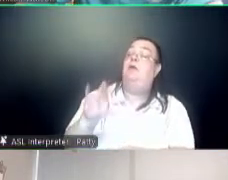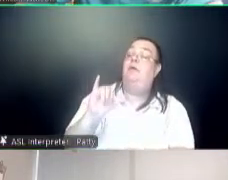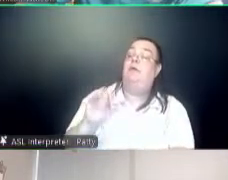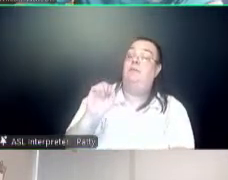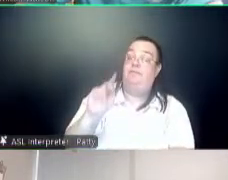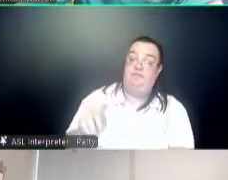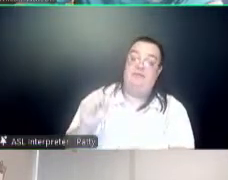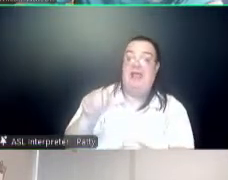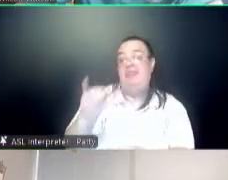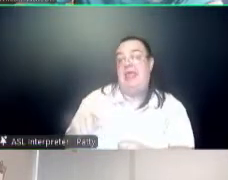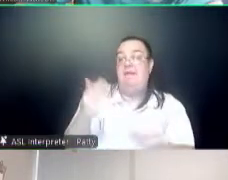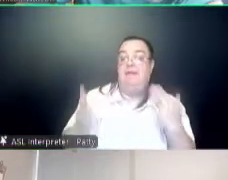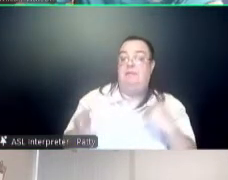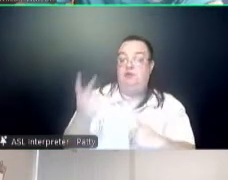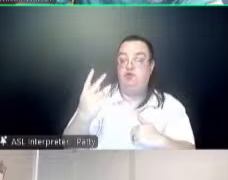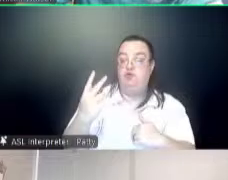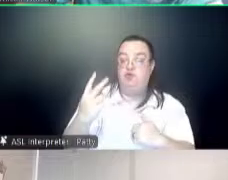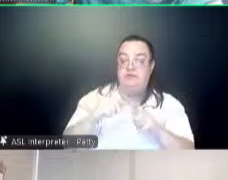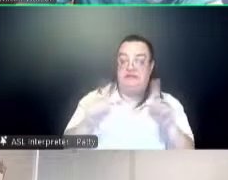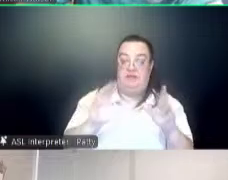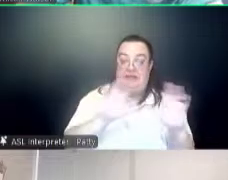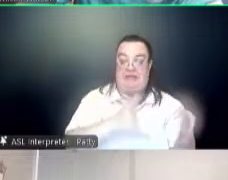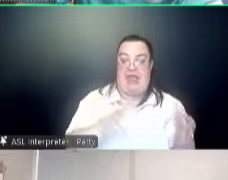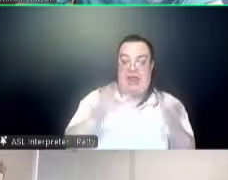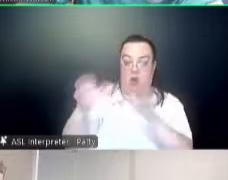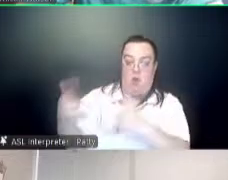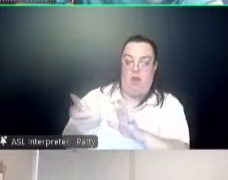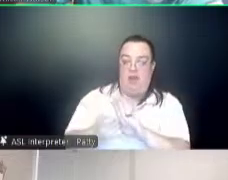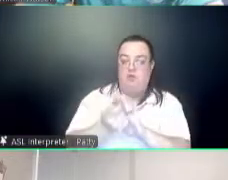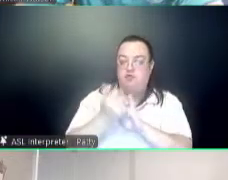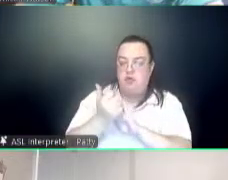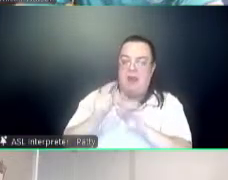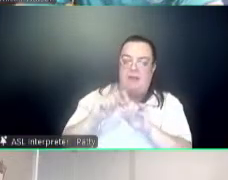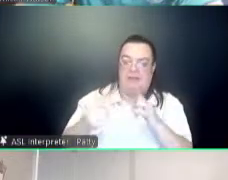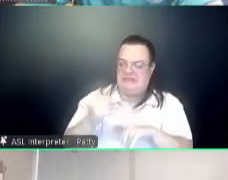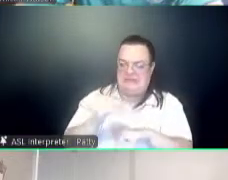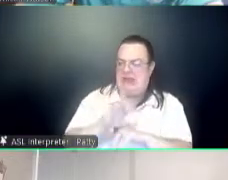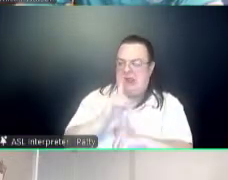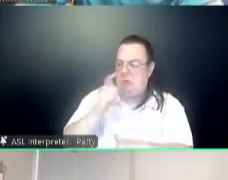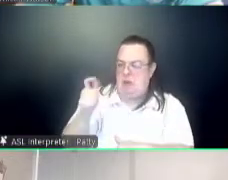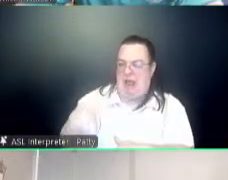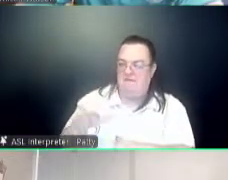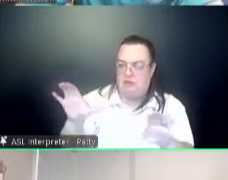These might be two categories that we strike, but we don't have to do it tonight. Okay.